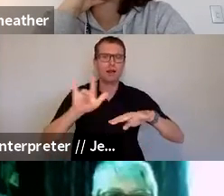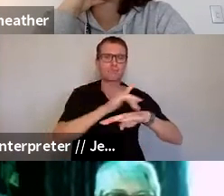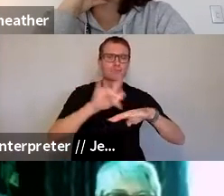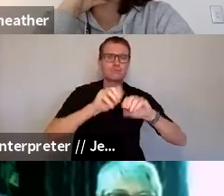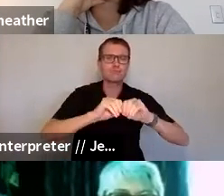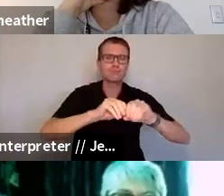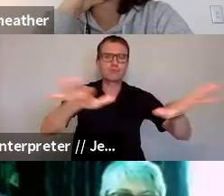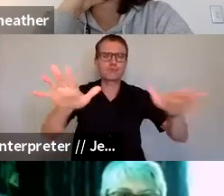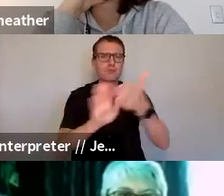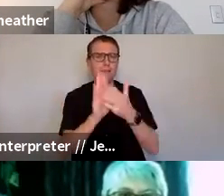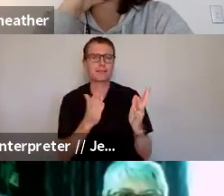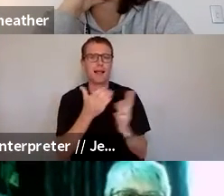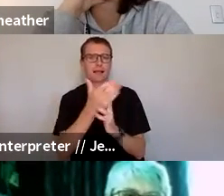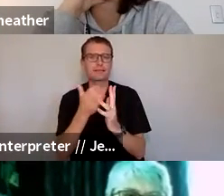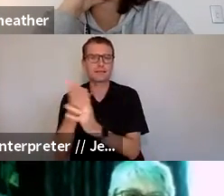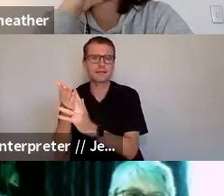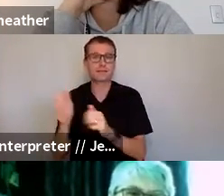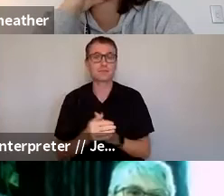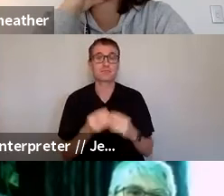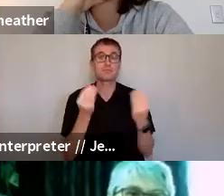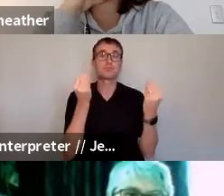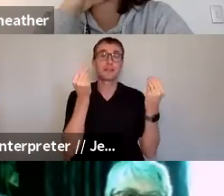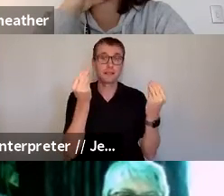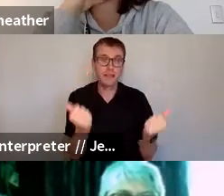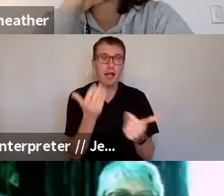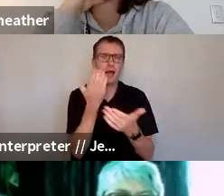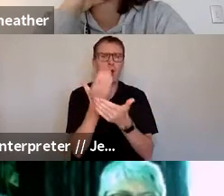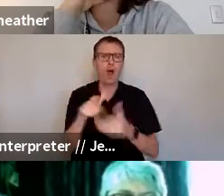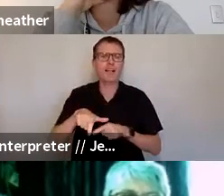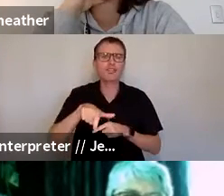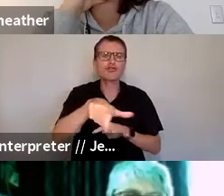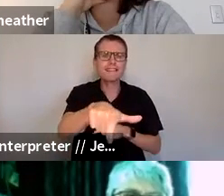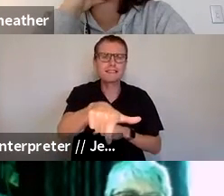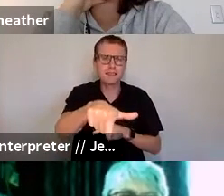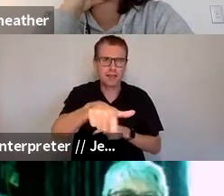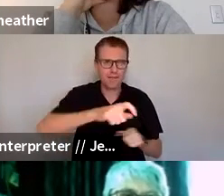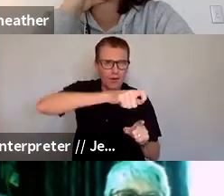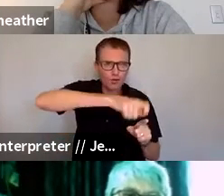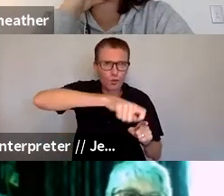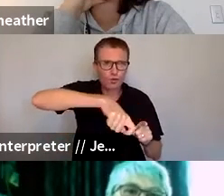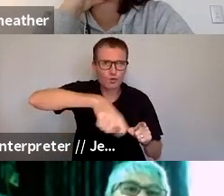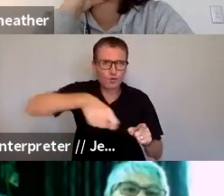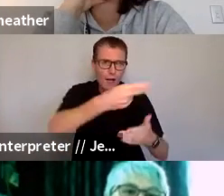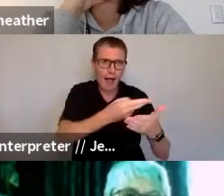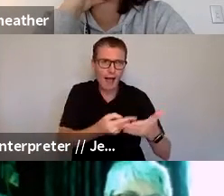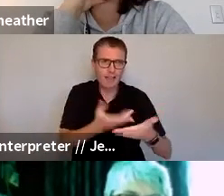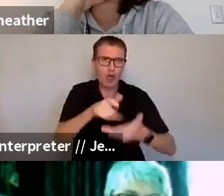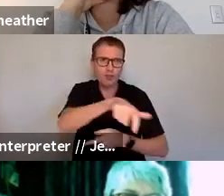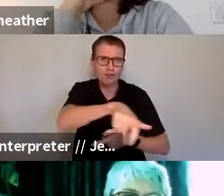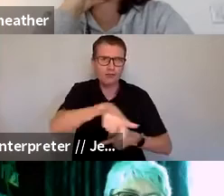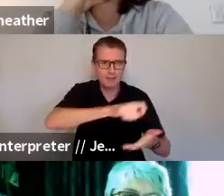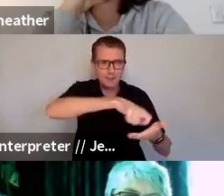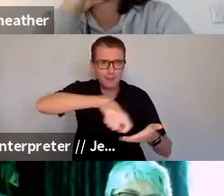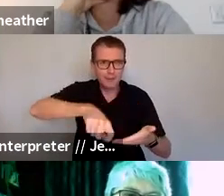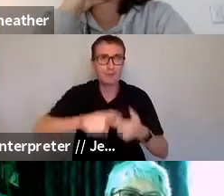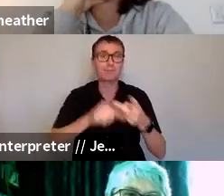Some have headed out onto the streets to do sidewalk drawings, and some are singing from their balconies. Our panel features people